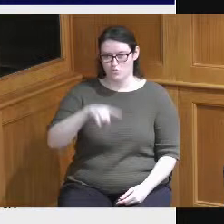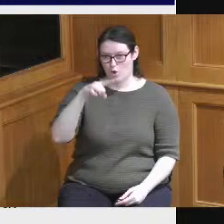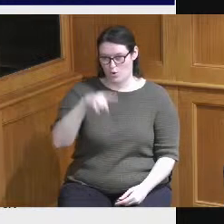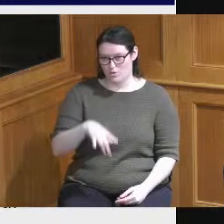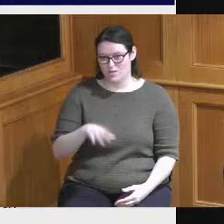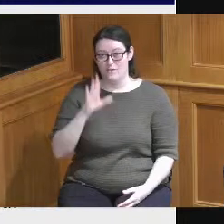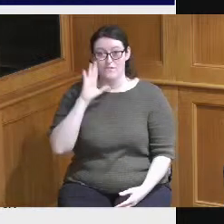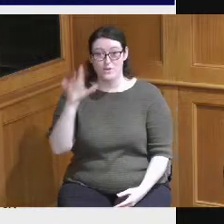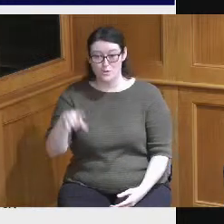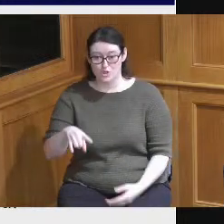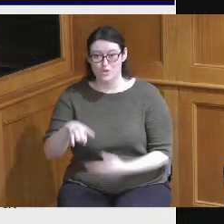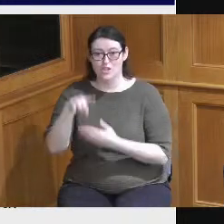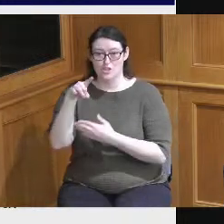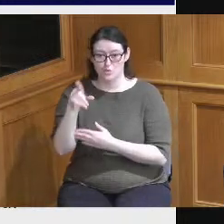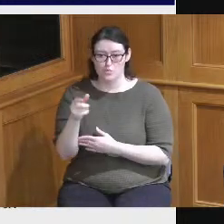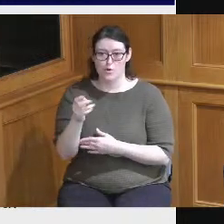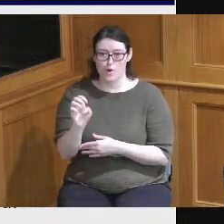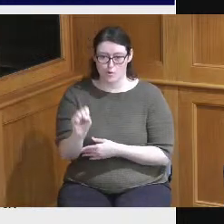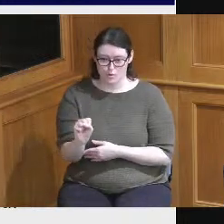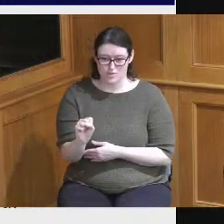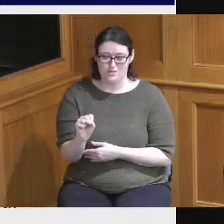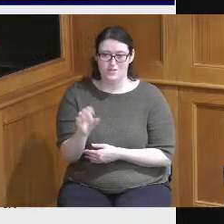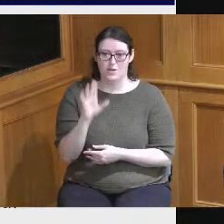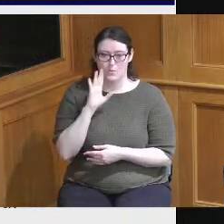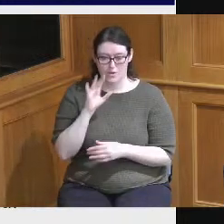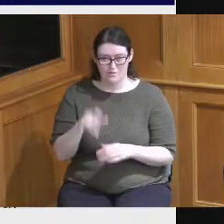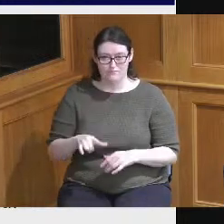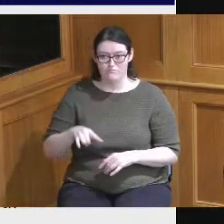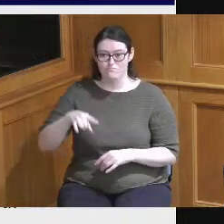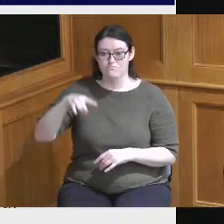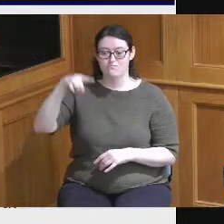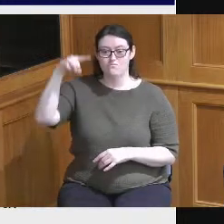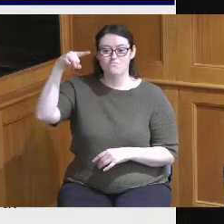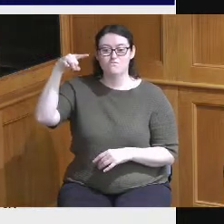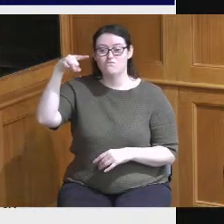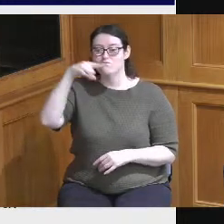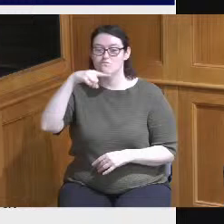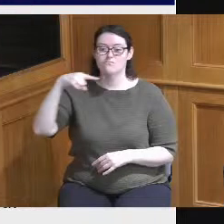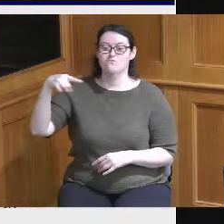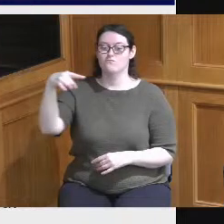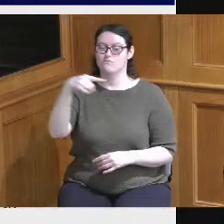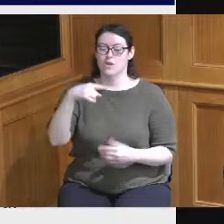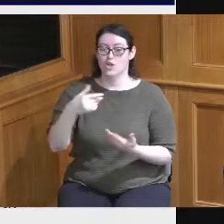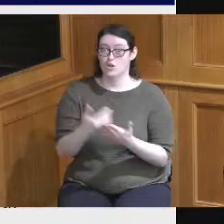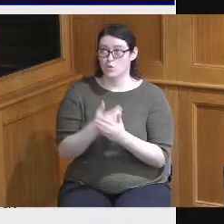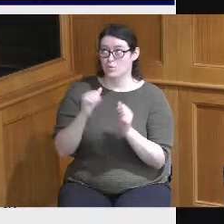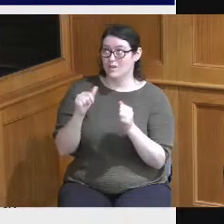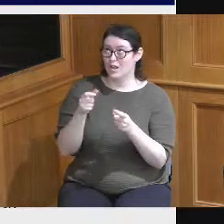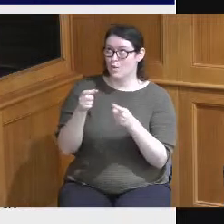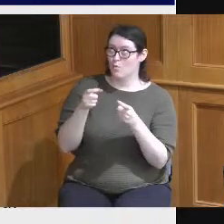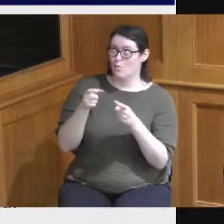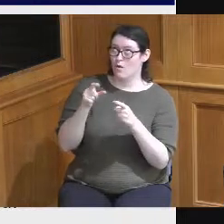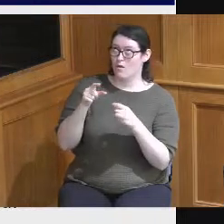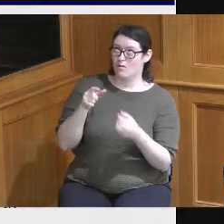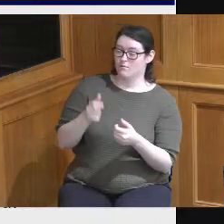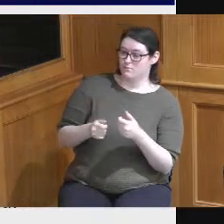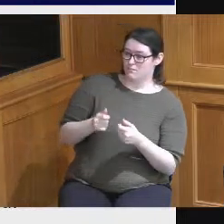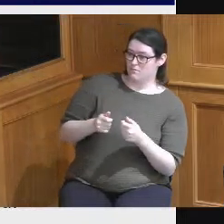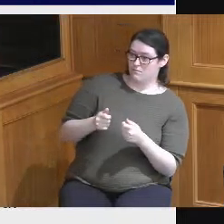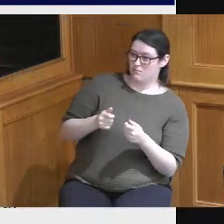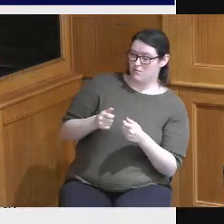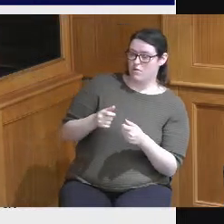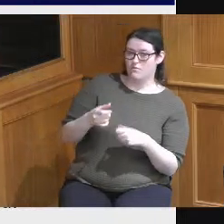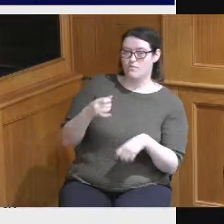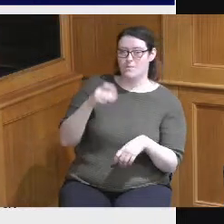is drones. Okay, we're going to be able to we're going to send these up. The new drones, we can actually control them from our